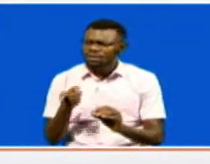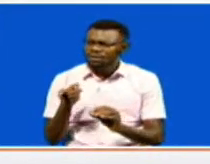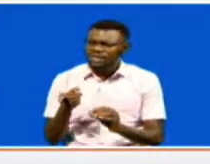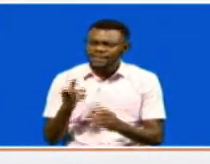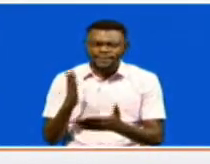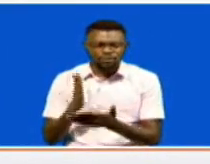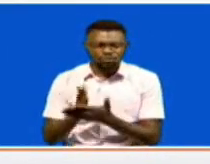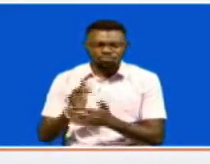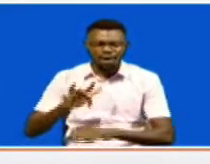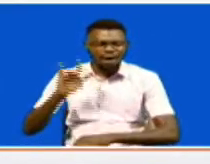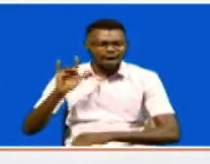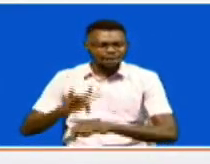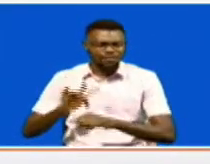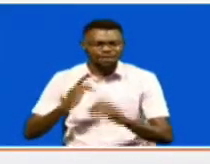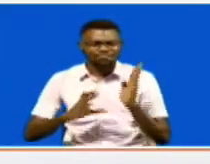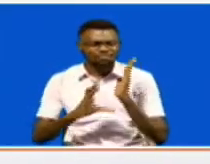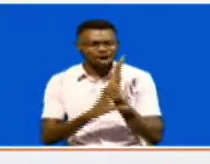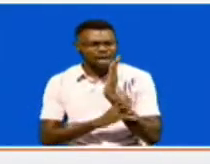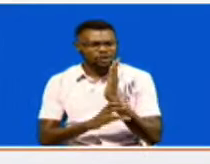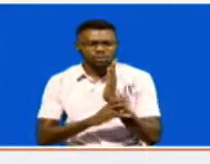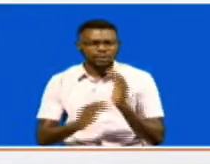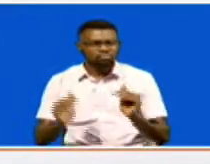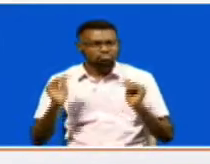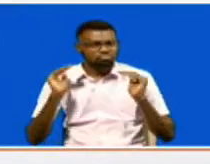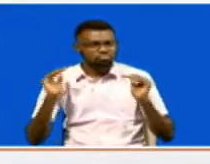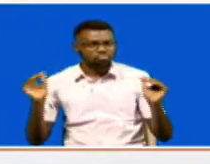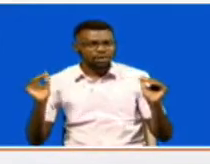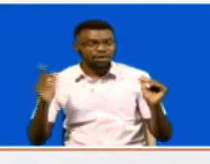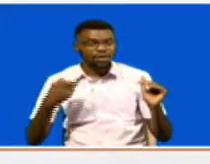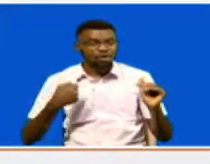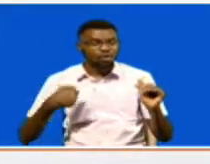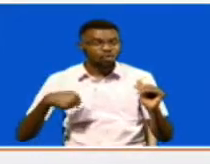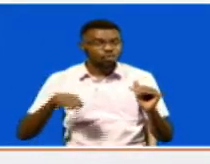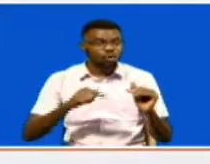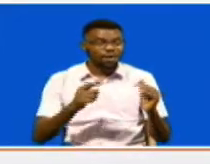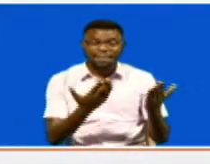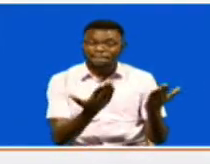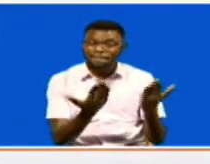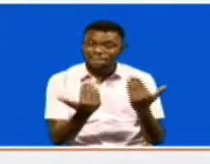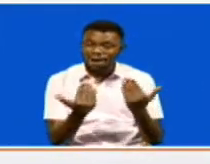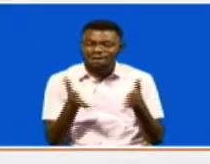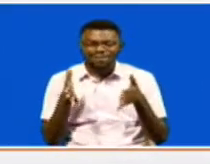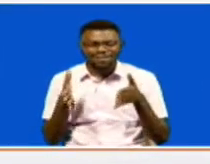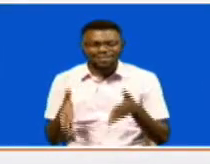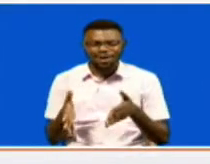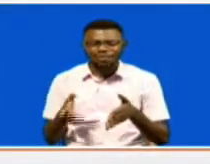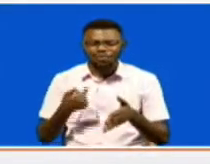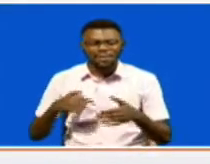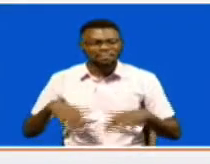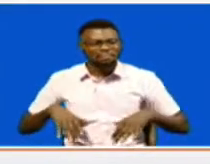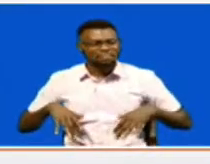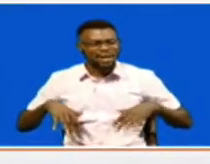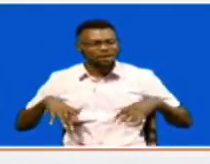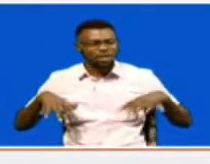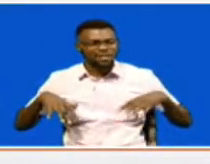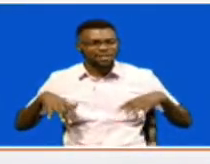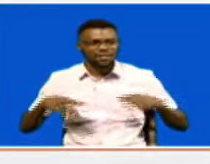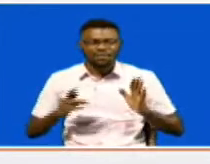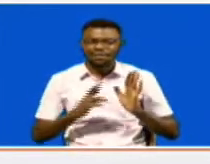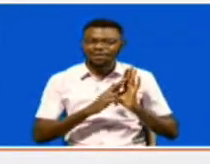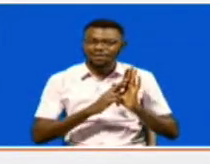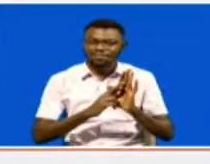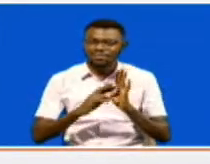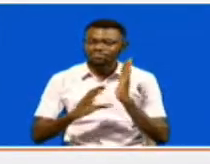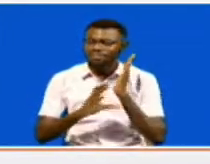it will to affect us as a country. So to be back is something that it makes us proud and to represent the country,